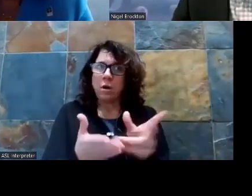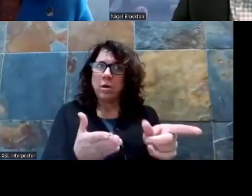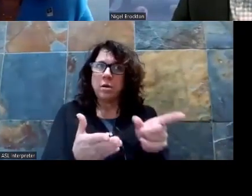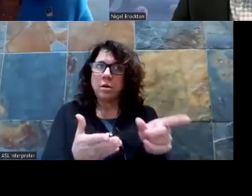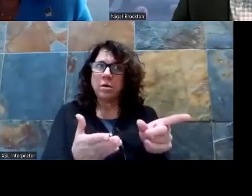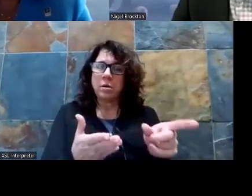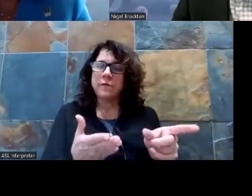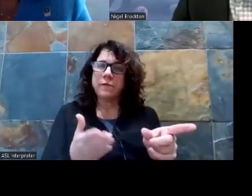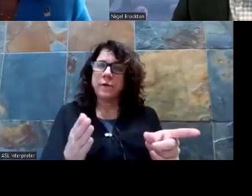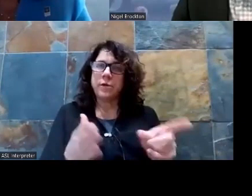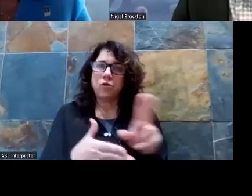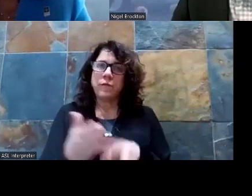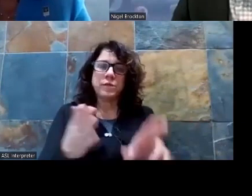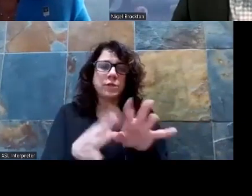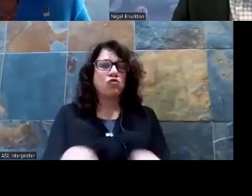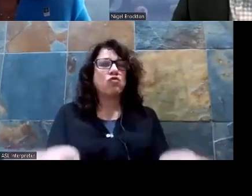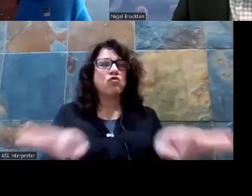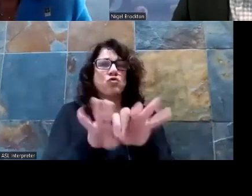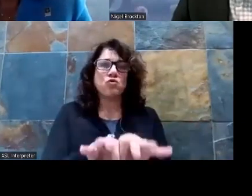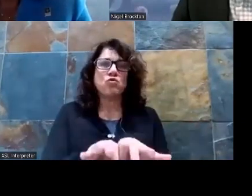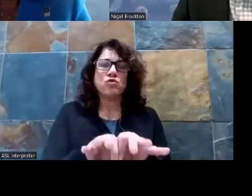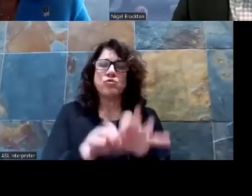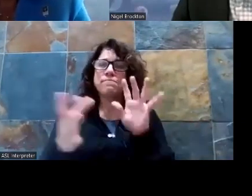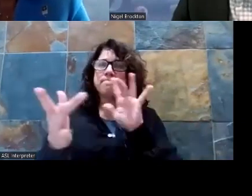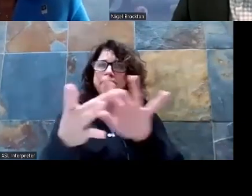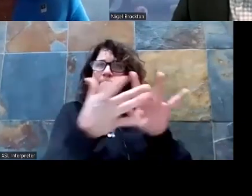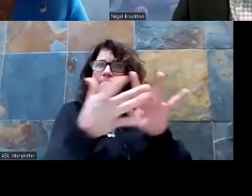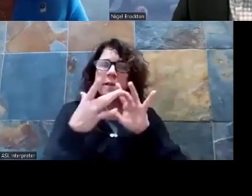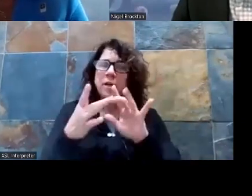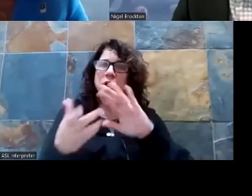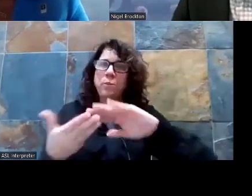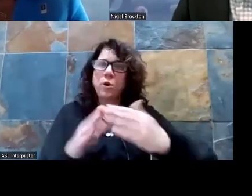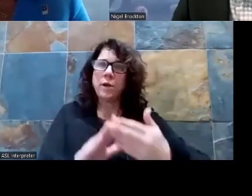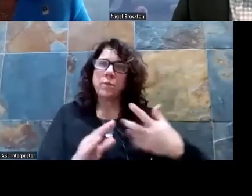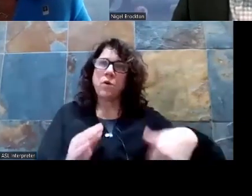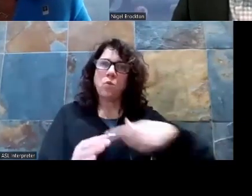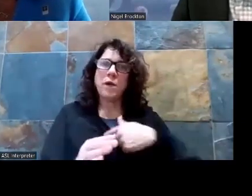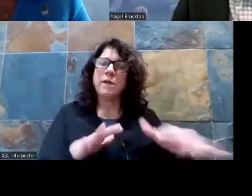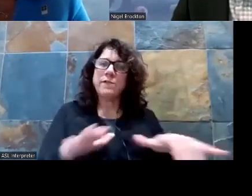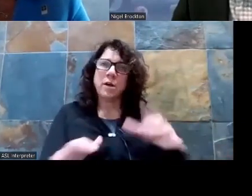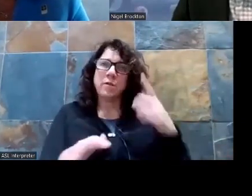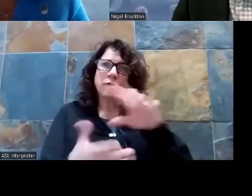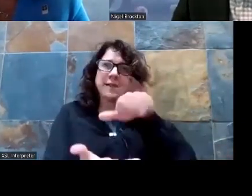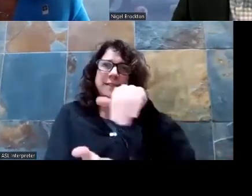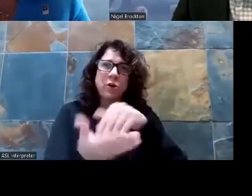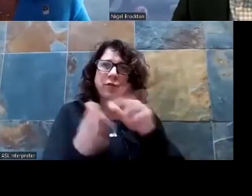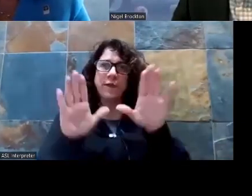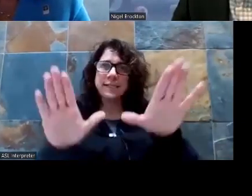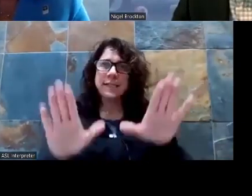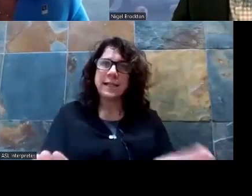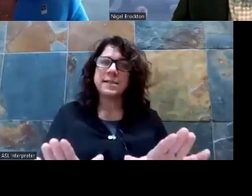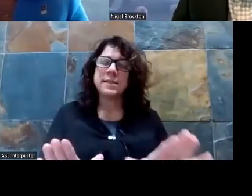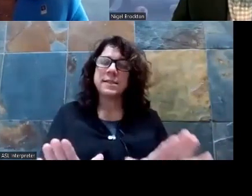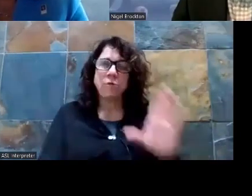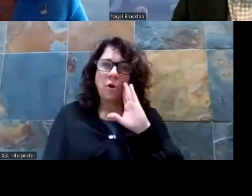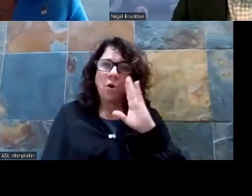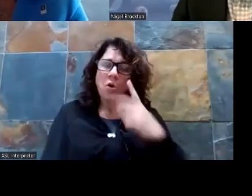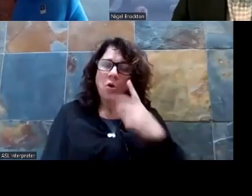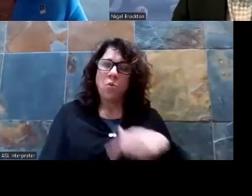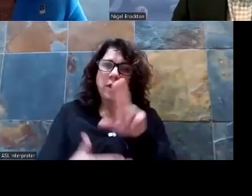land-grant universities, is crucial in reaching the communities. What we have done for the Center of Excellence, you know, we have